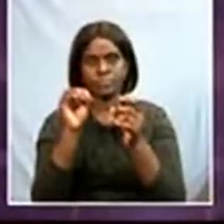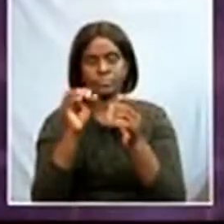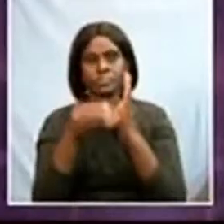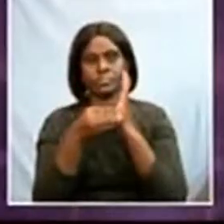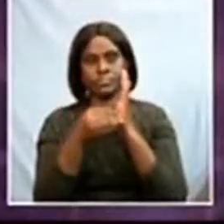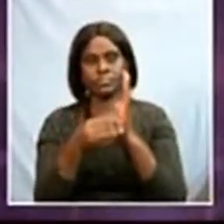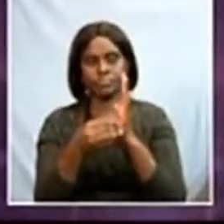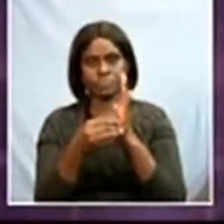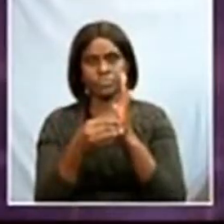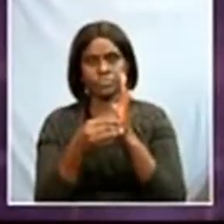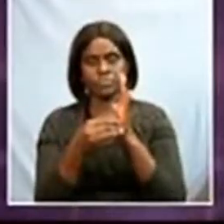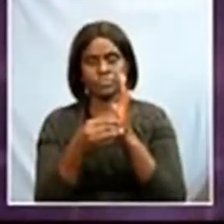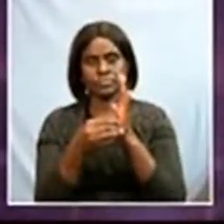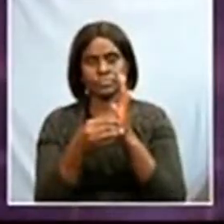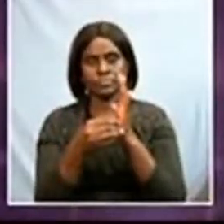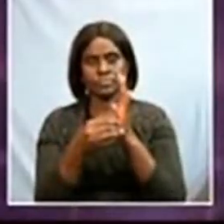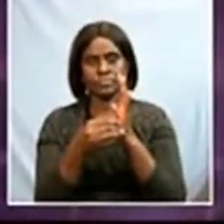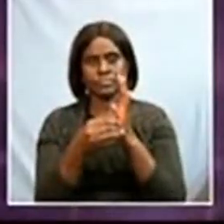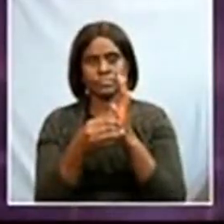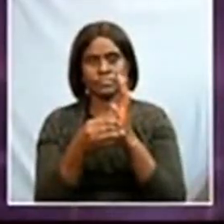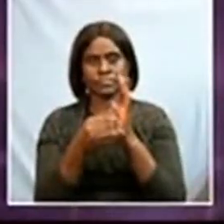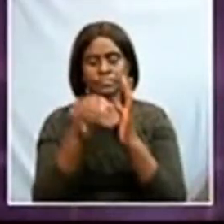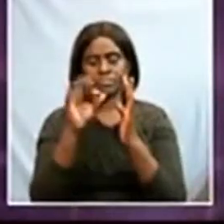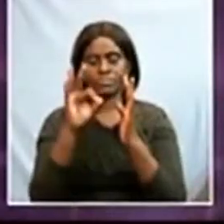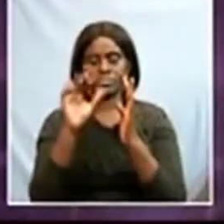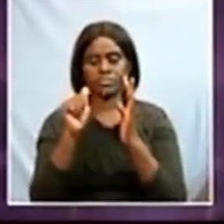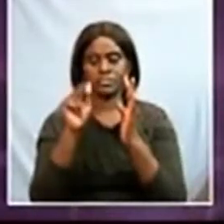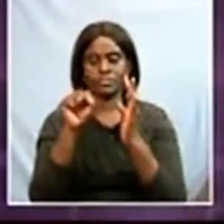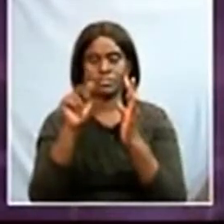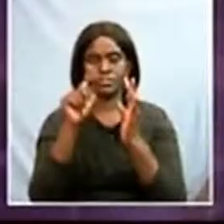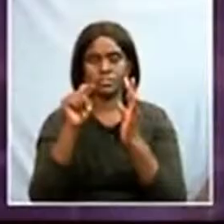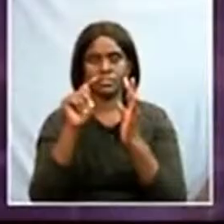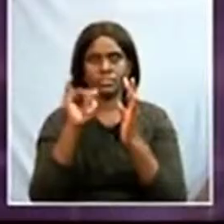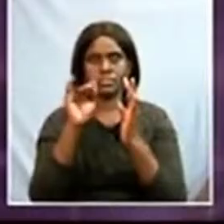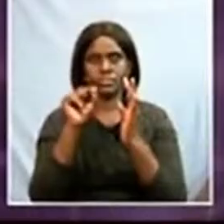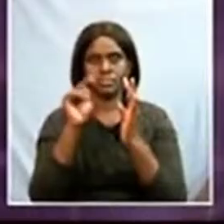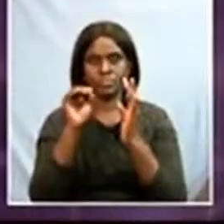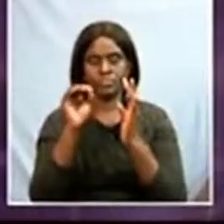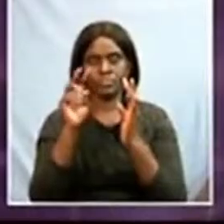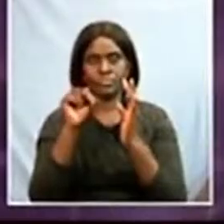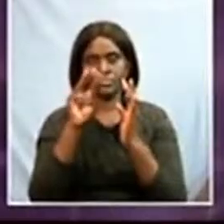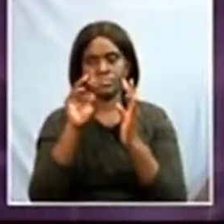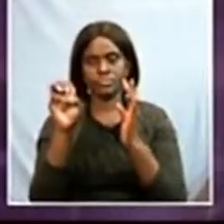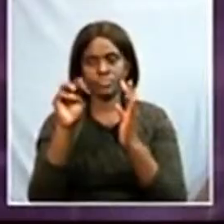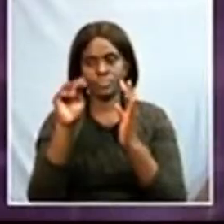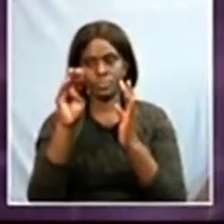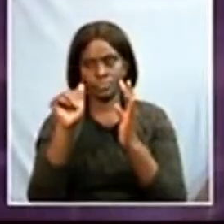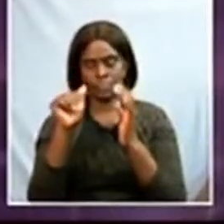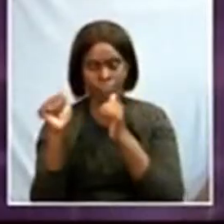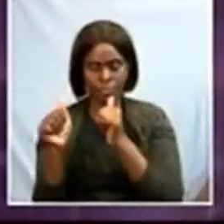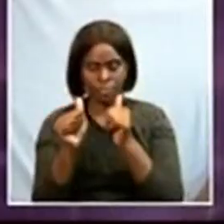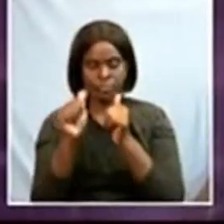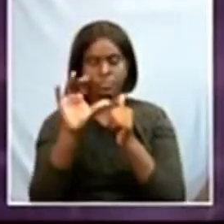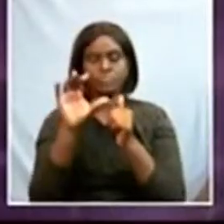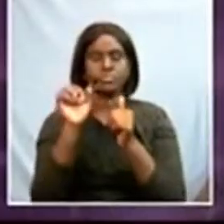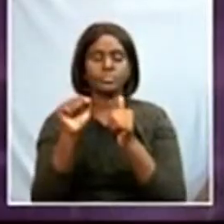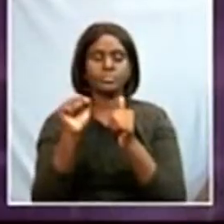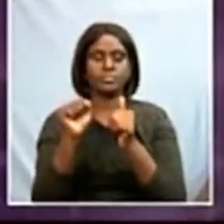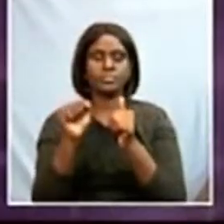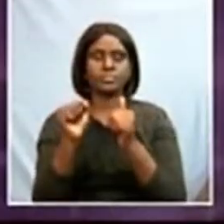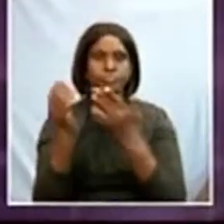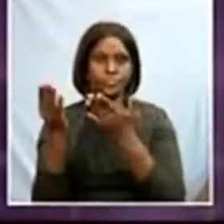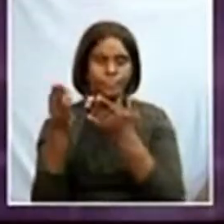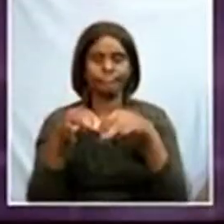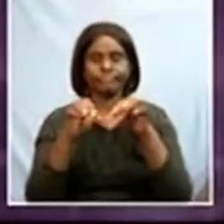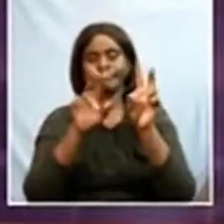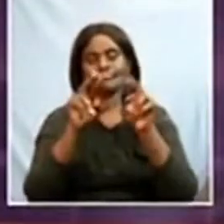led by Mr. Fantino Mwemba, who is the acting council secretary. So